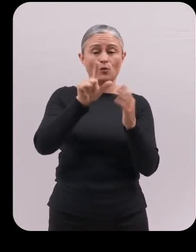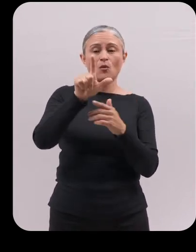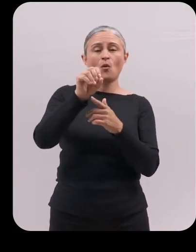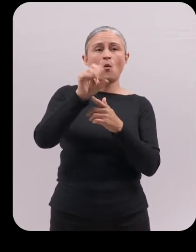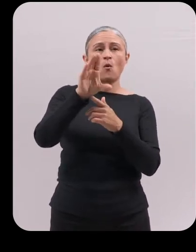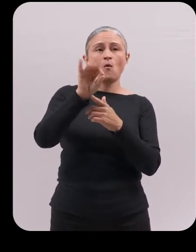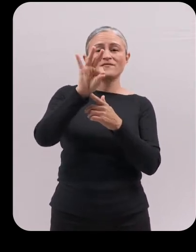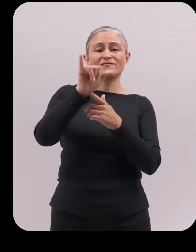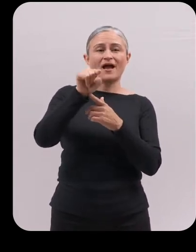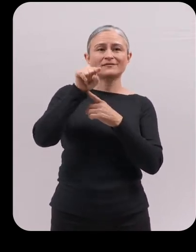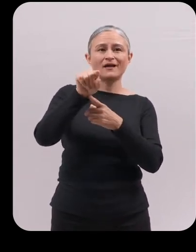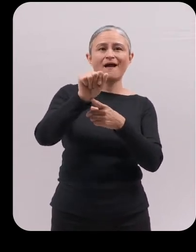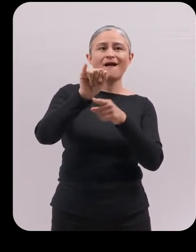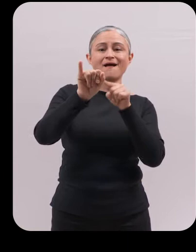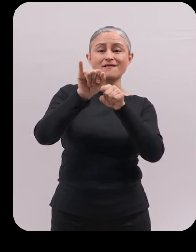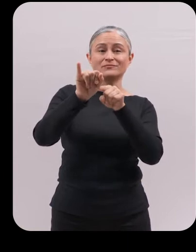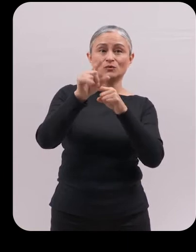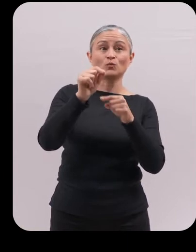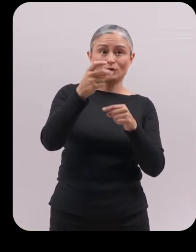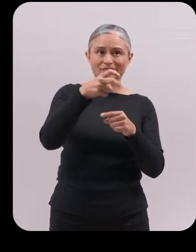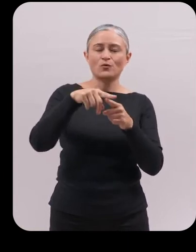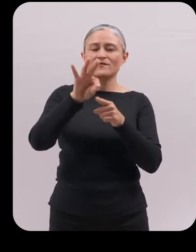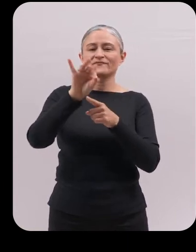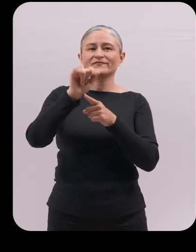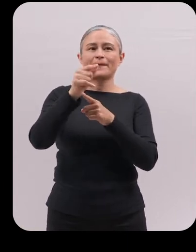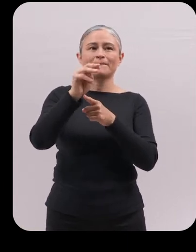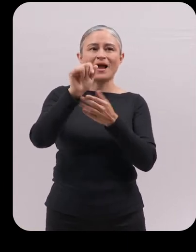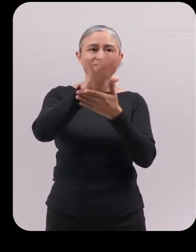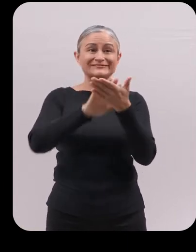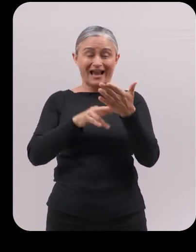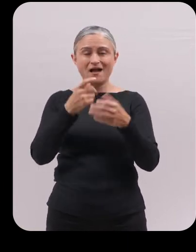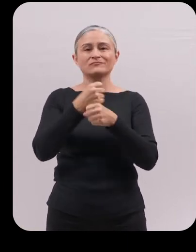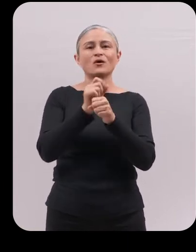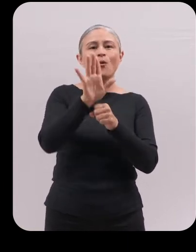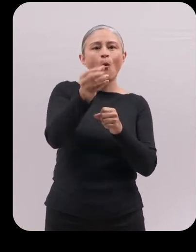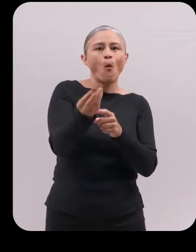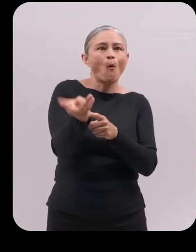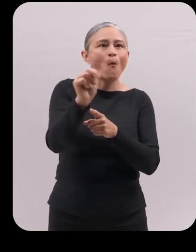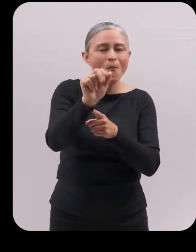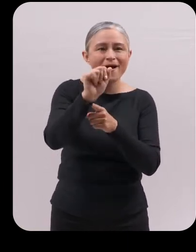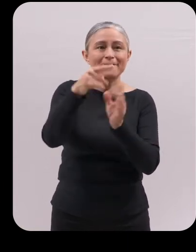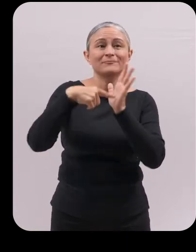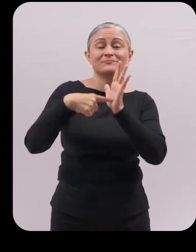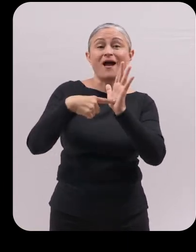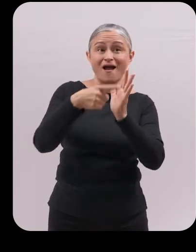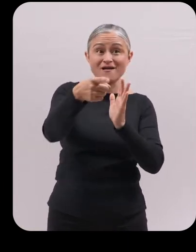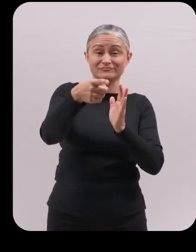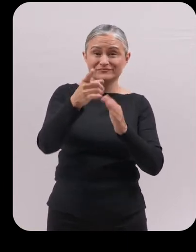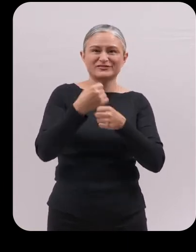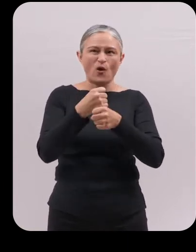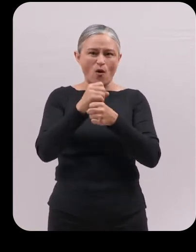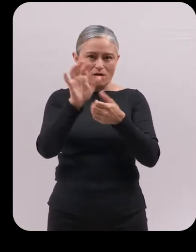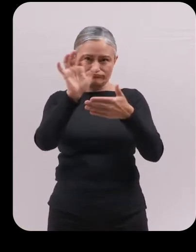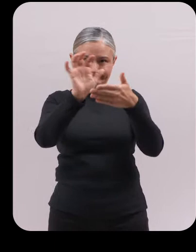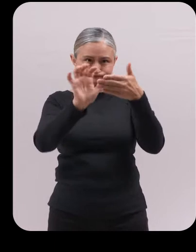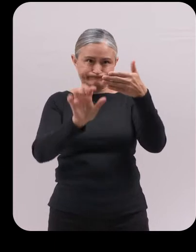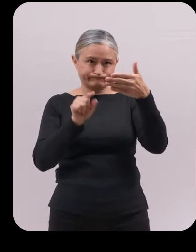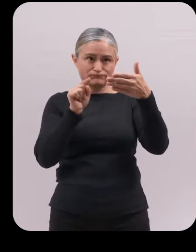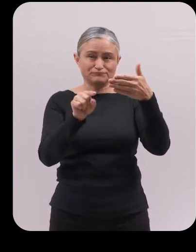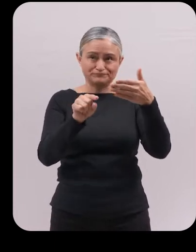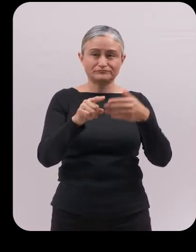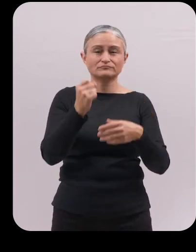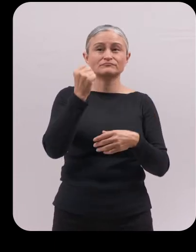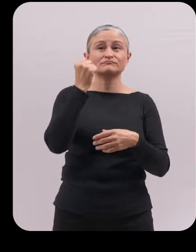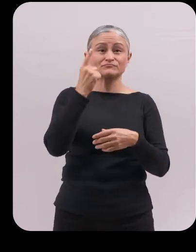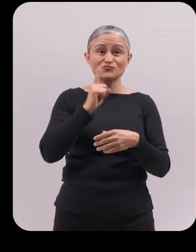Locify.ai takes a Figma design and uses their own AI models to generate code. But what's really unique is